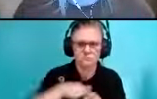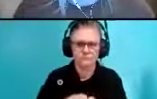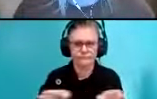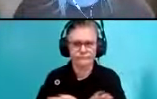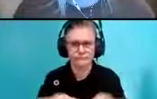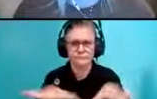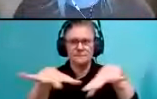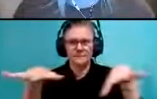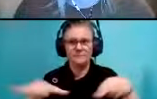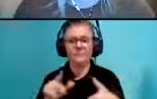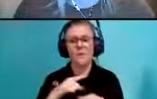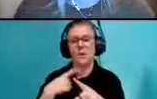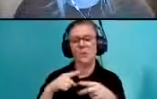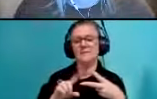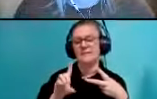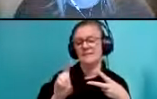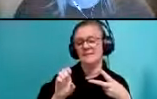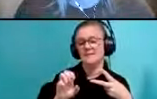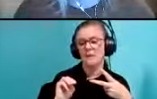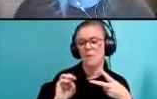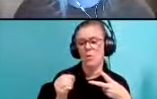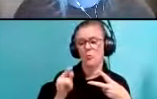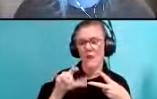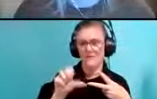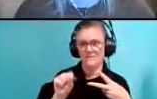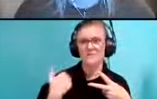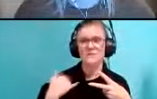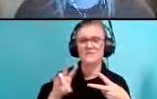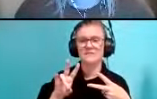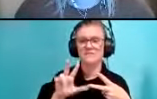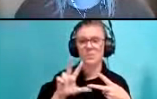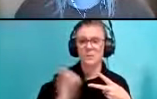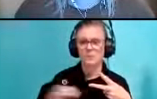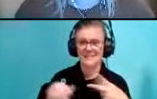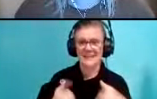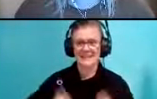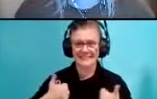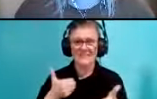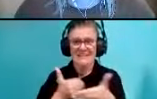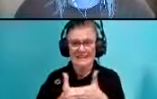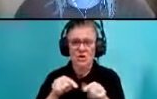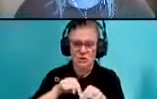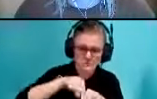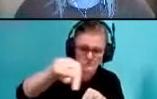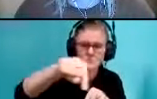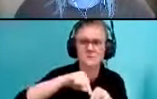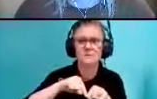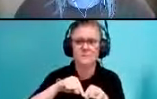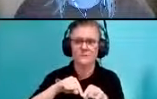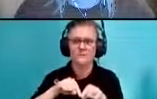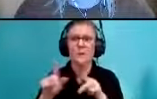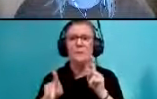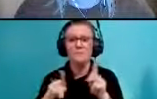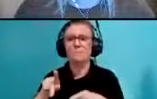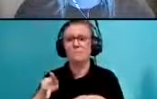the demographics around the corridor, we have 73% of the people living in the corridor are people of